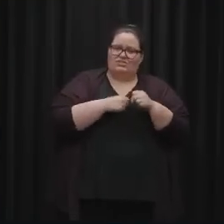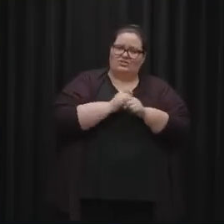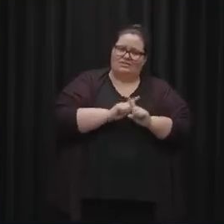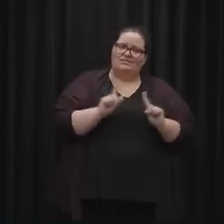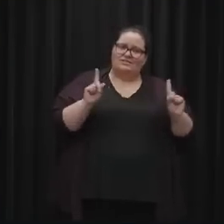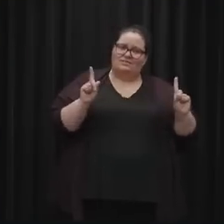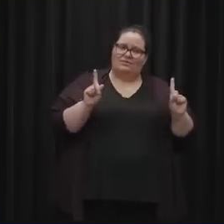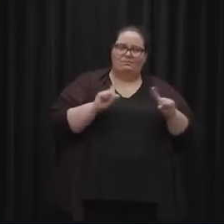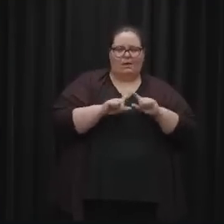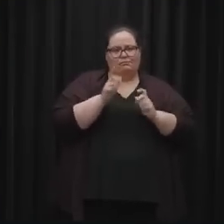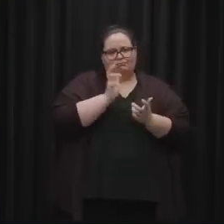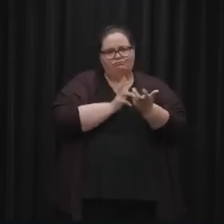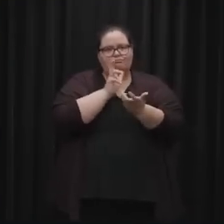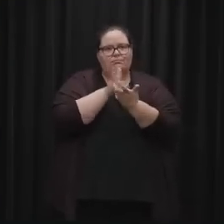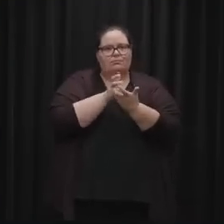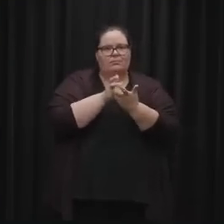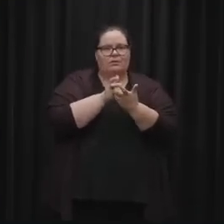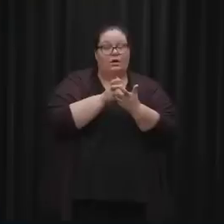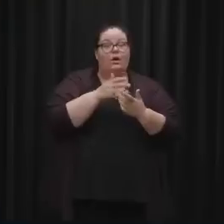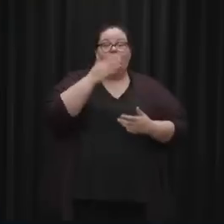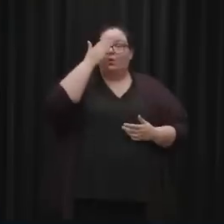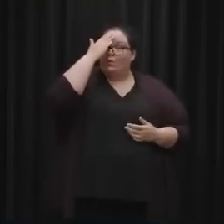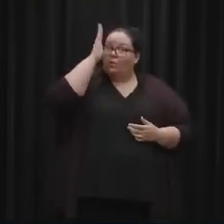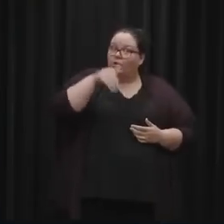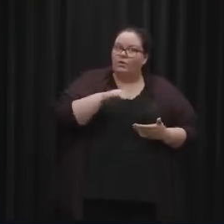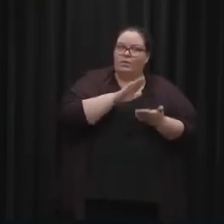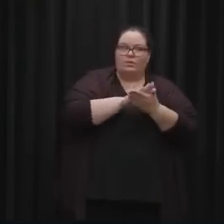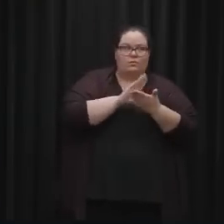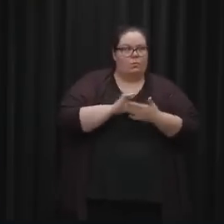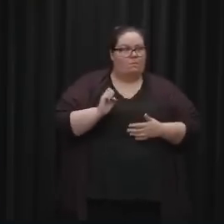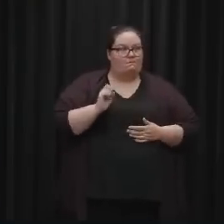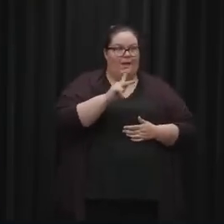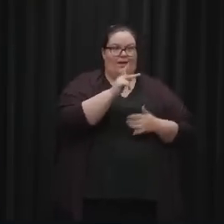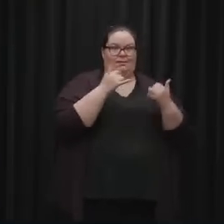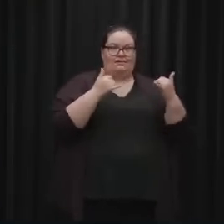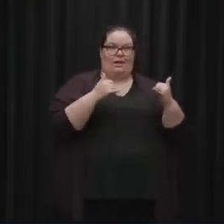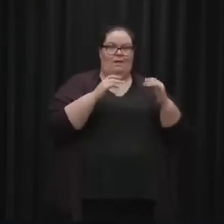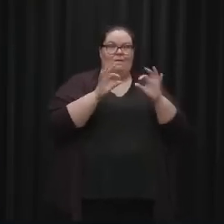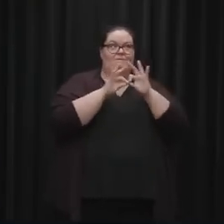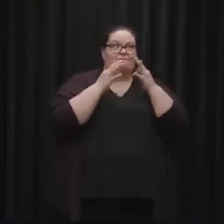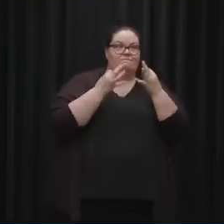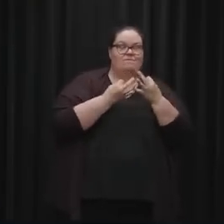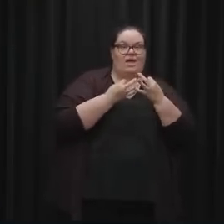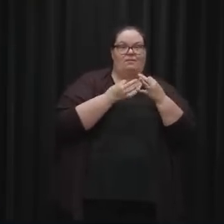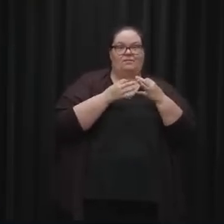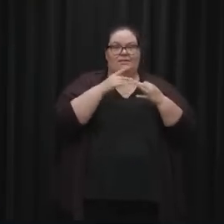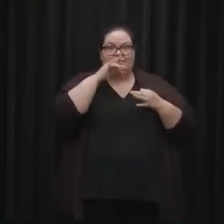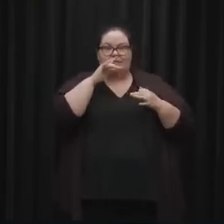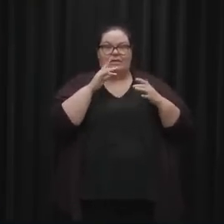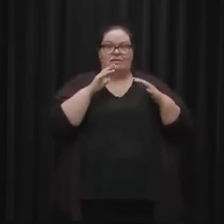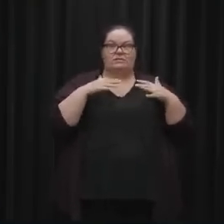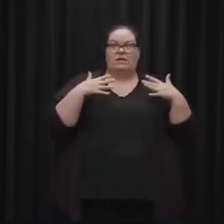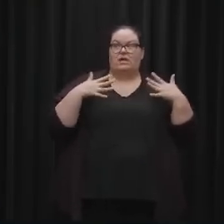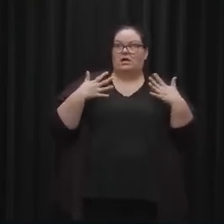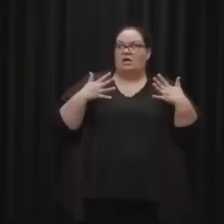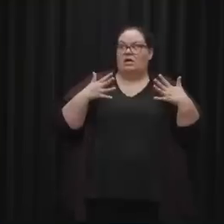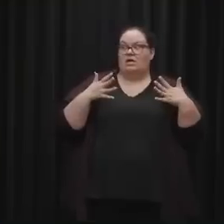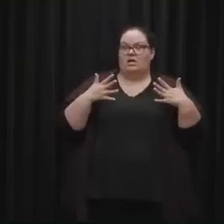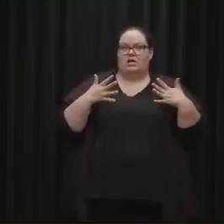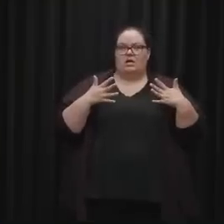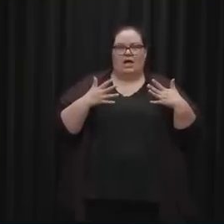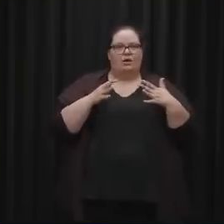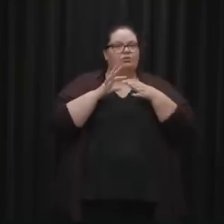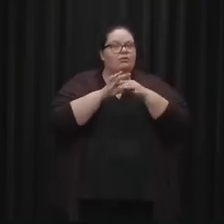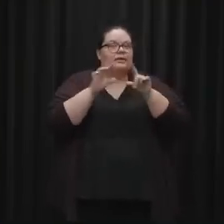return to school has brought anxiety for many families, especially around testing. And this is front and center of our discussions right now. So